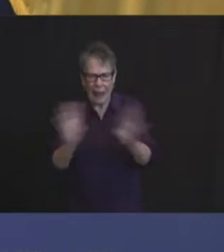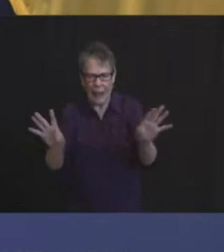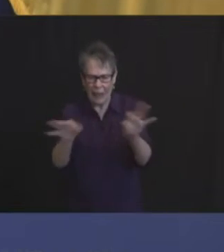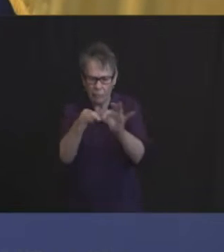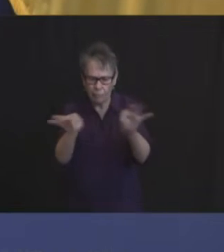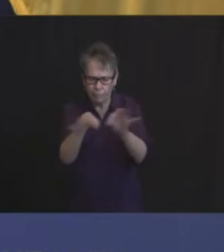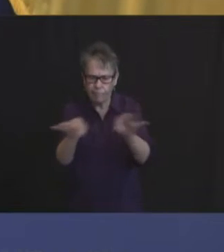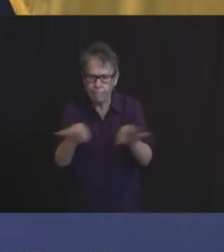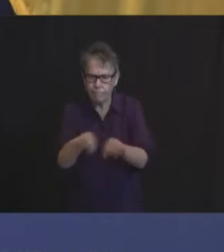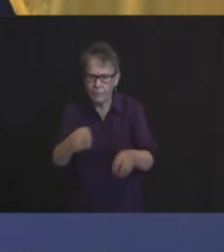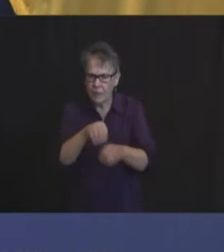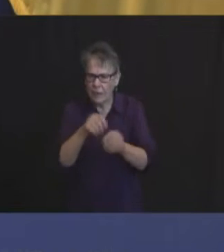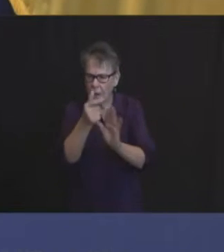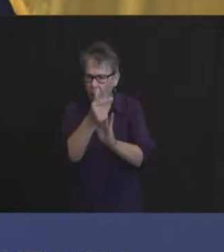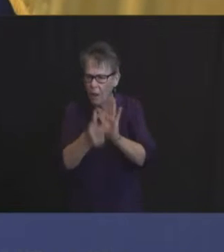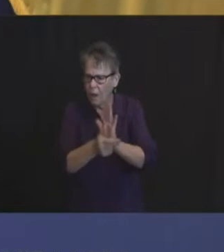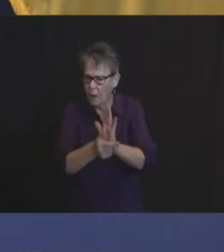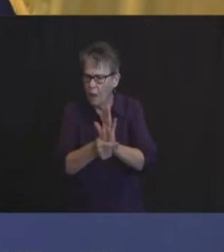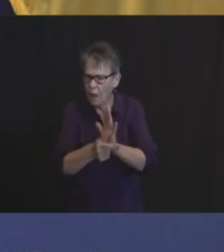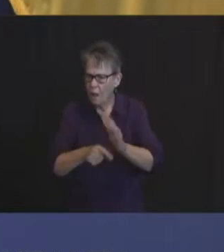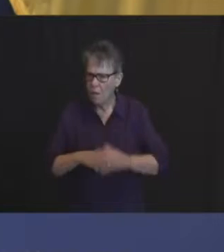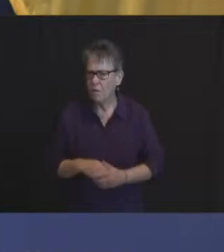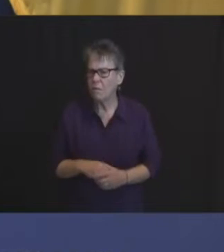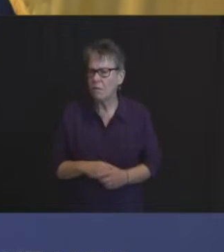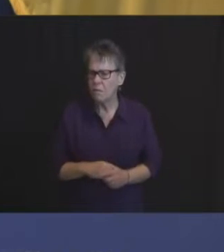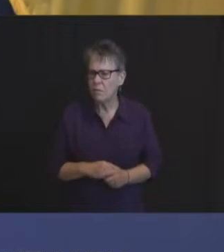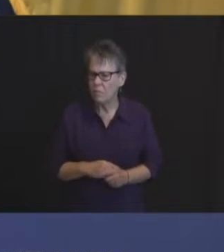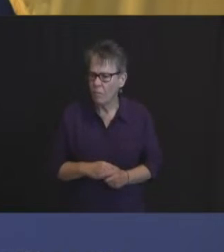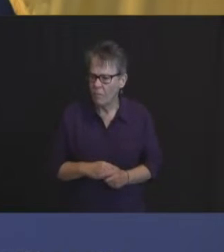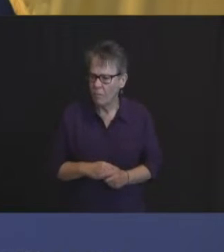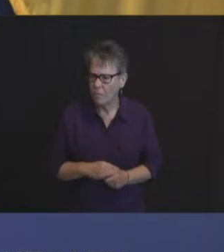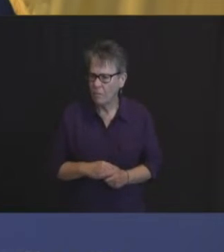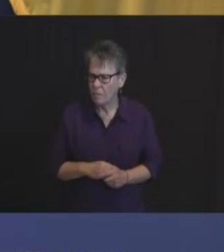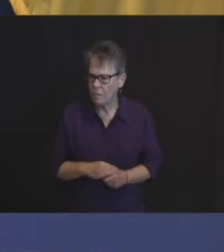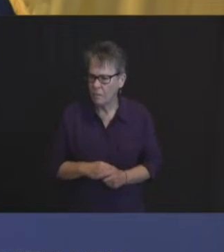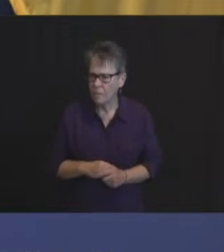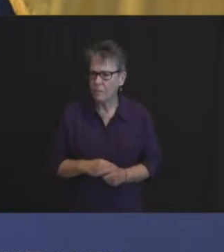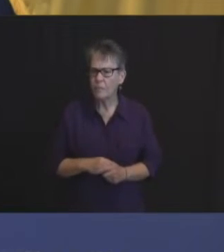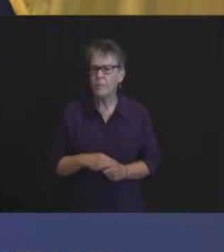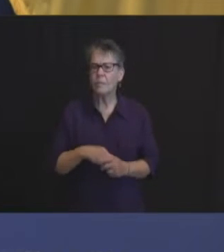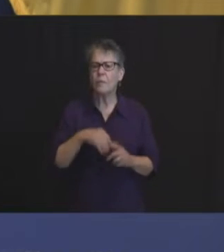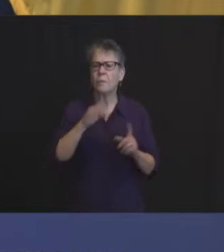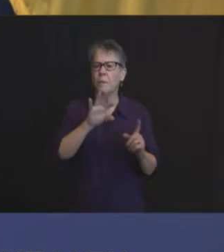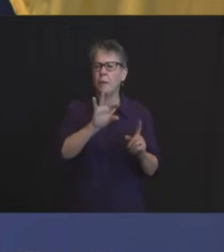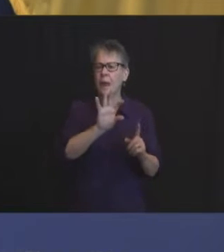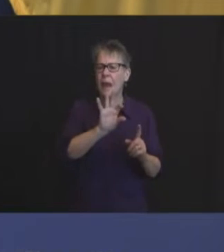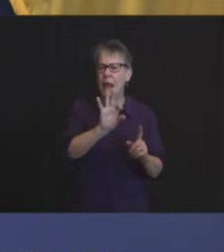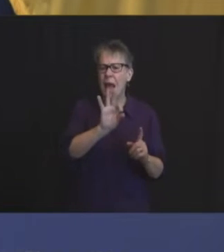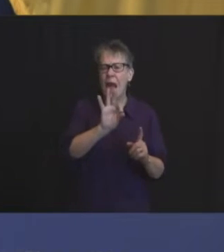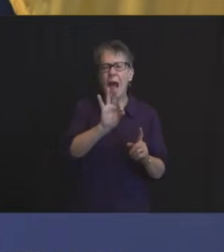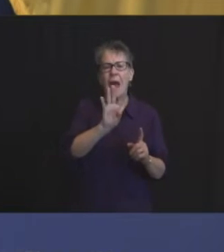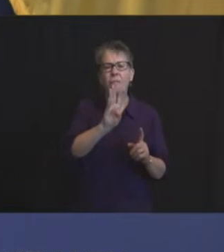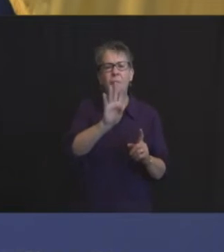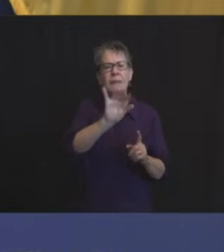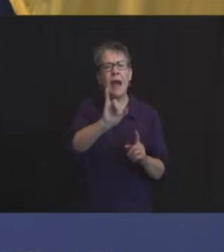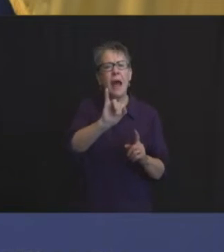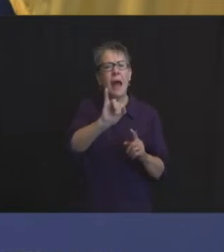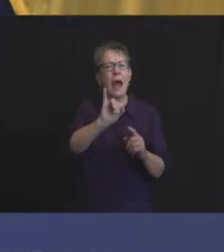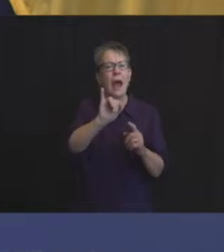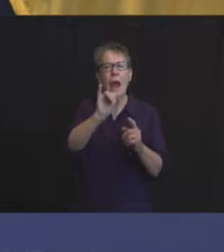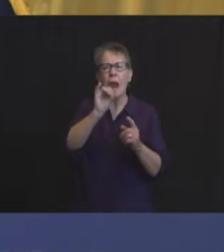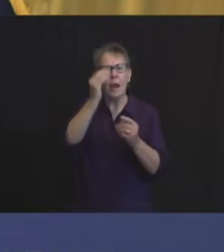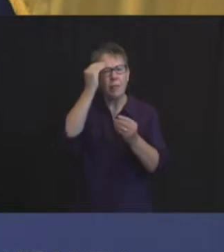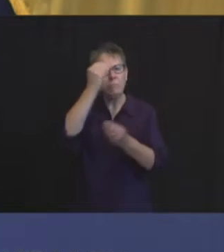not seen the FBI pronouncement. Maybe Jared or Pat can talk about it. I'm sure as heck not surprised. So this is banning any